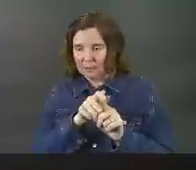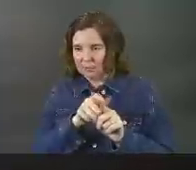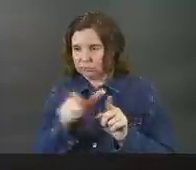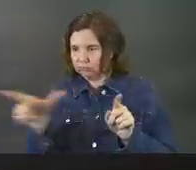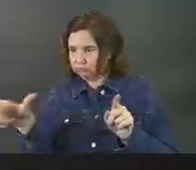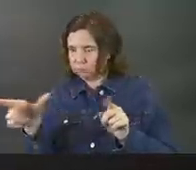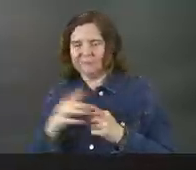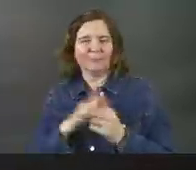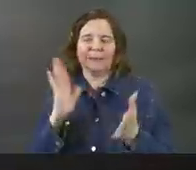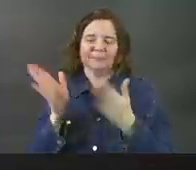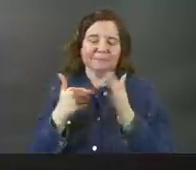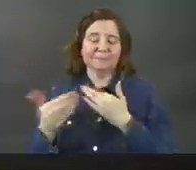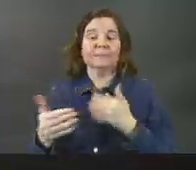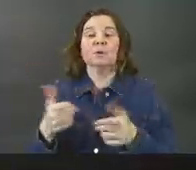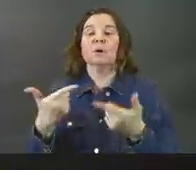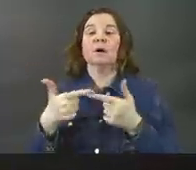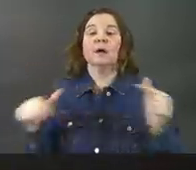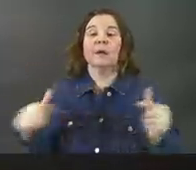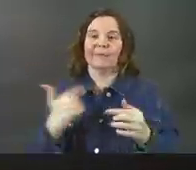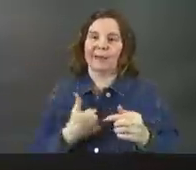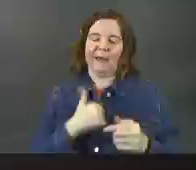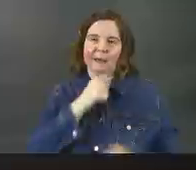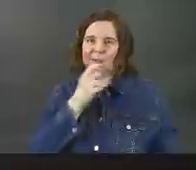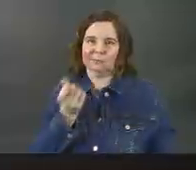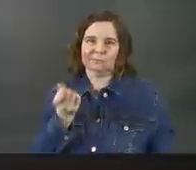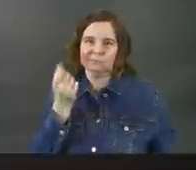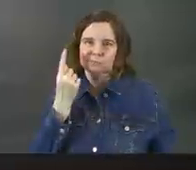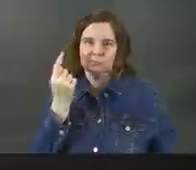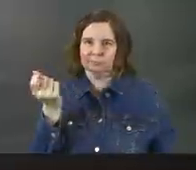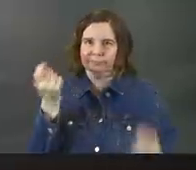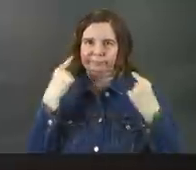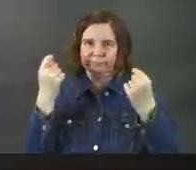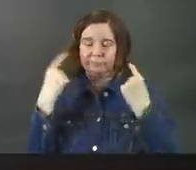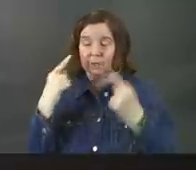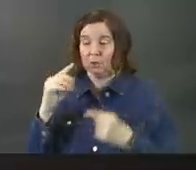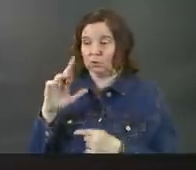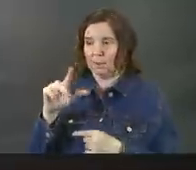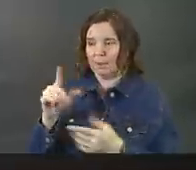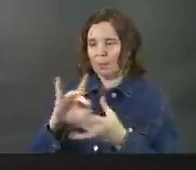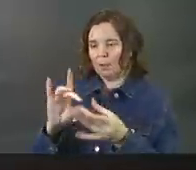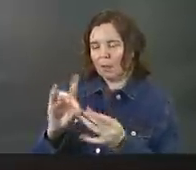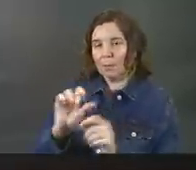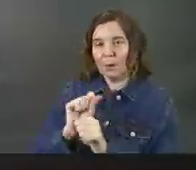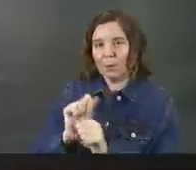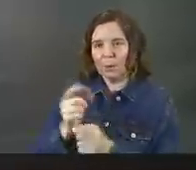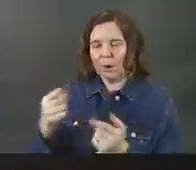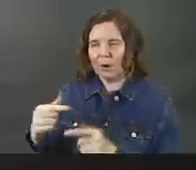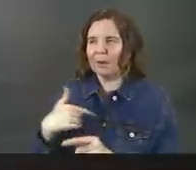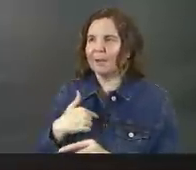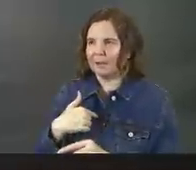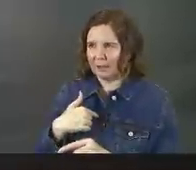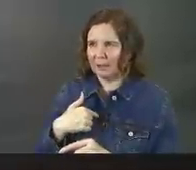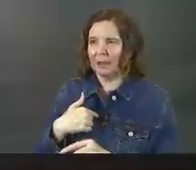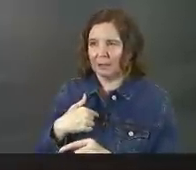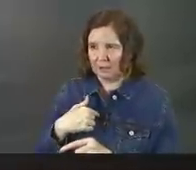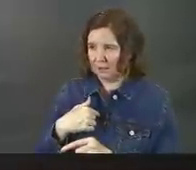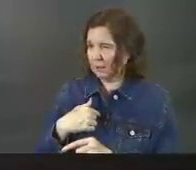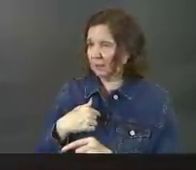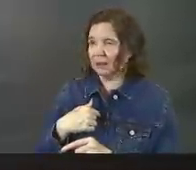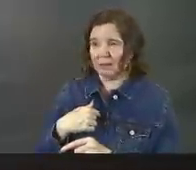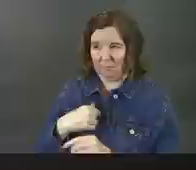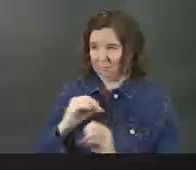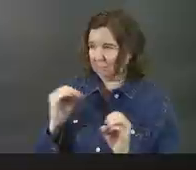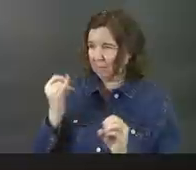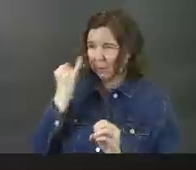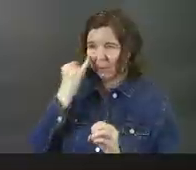point. So it's a language that I don't understand. And so Britt's telling me about work and what's going on, and I'm nodding, but I'm like, I